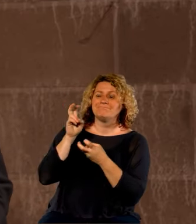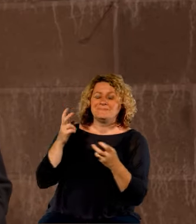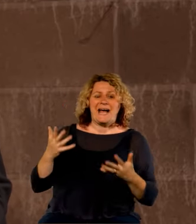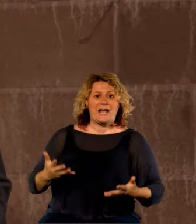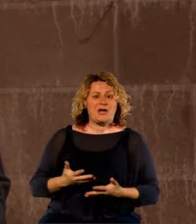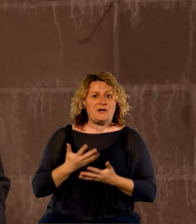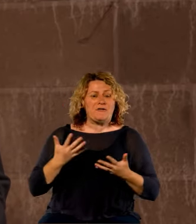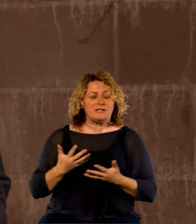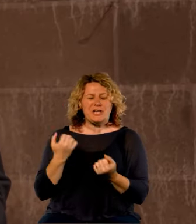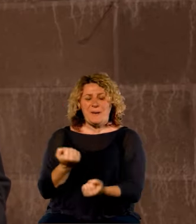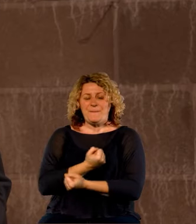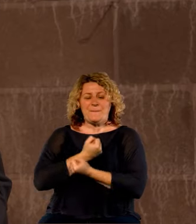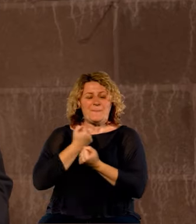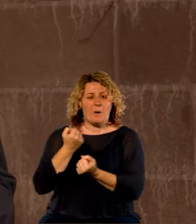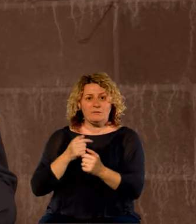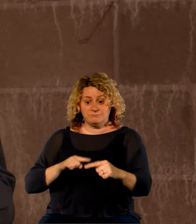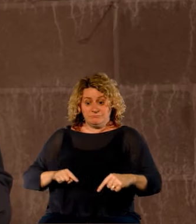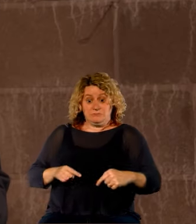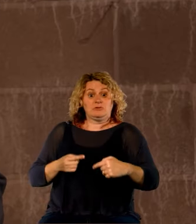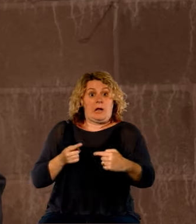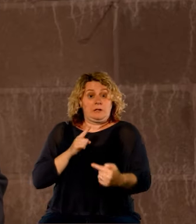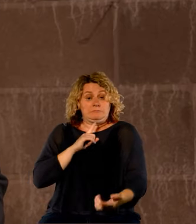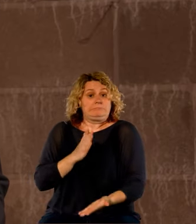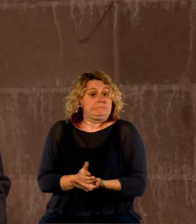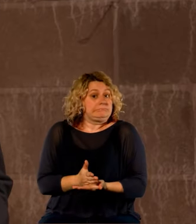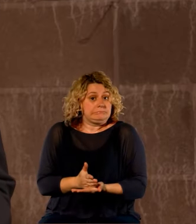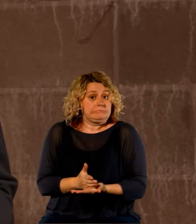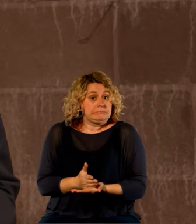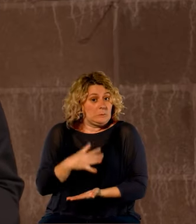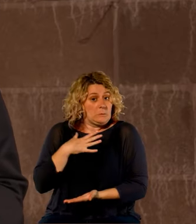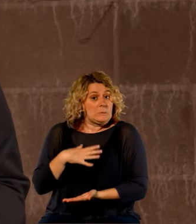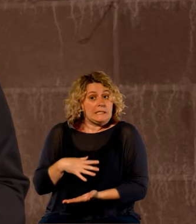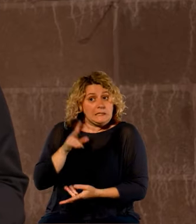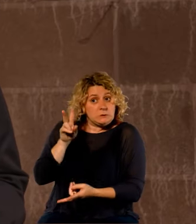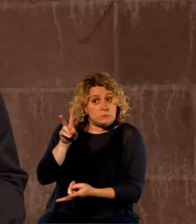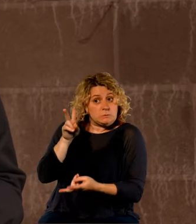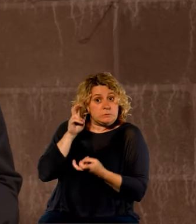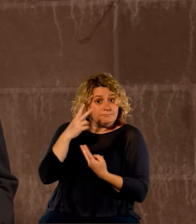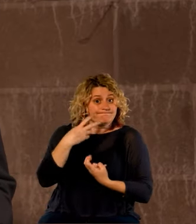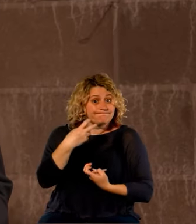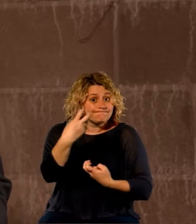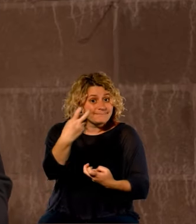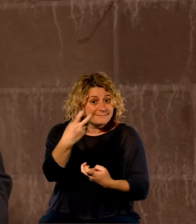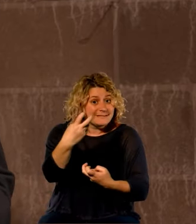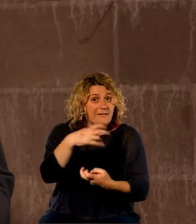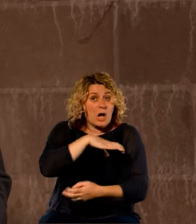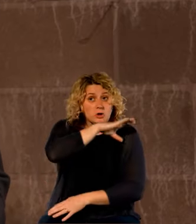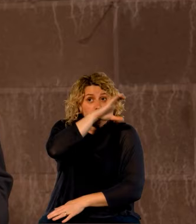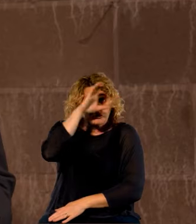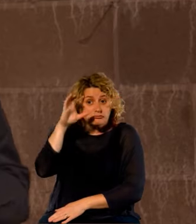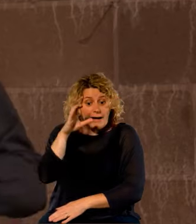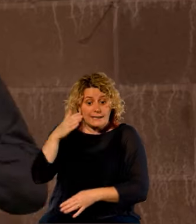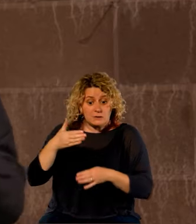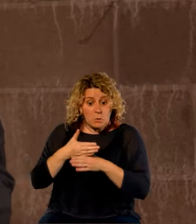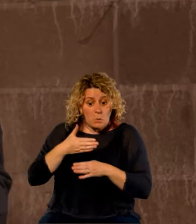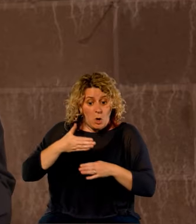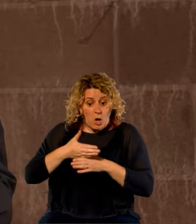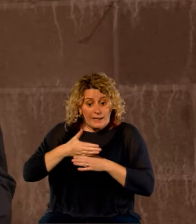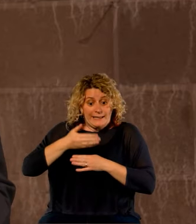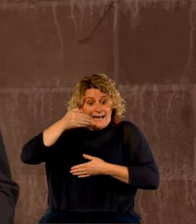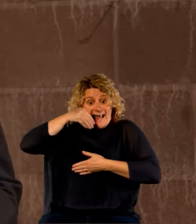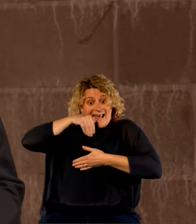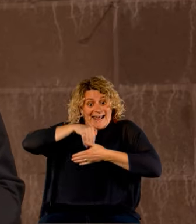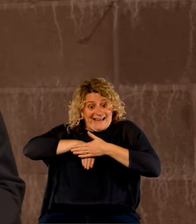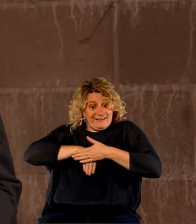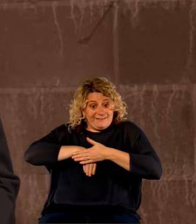word. Thanks, Graham, so much for that. We just need to hear that, don't we? That Christ is at work in us. We're not doing it in